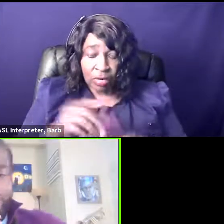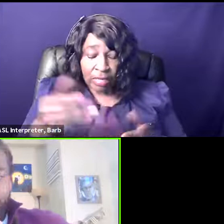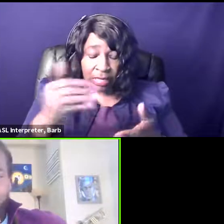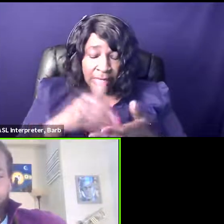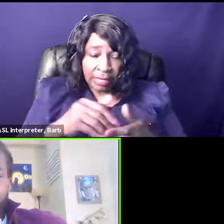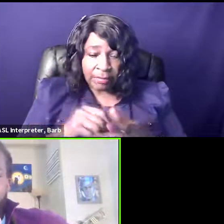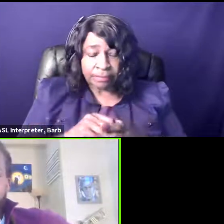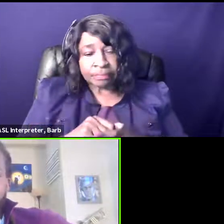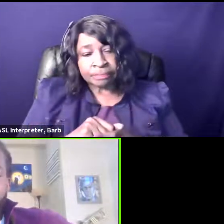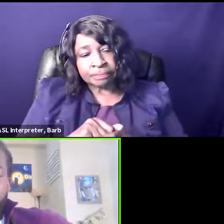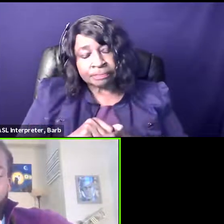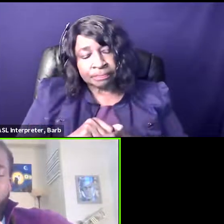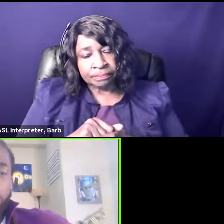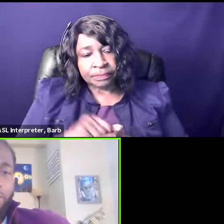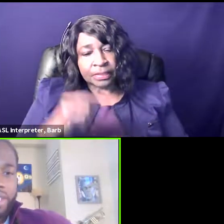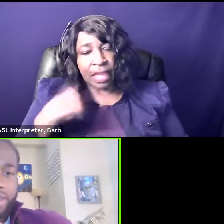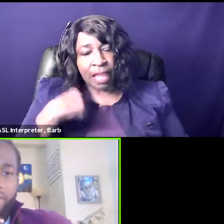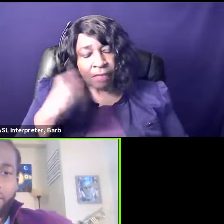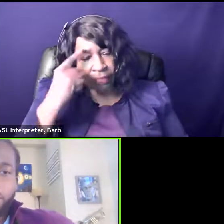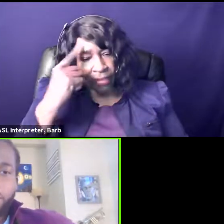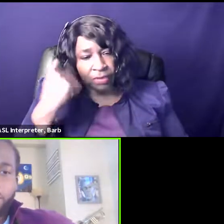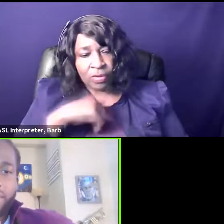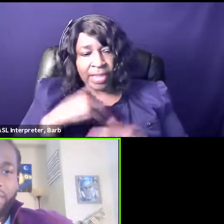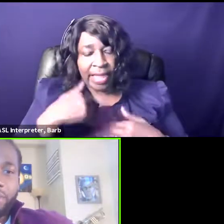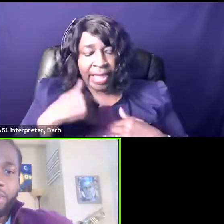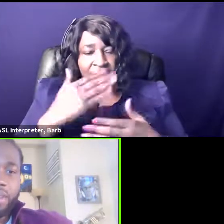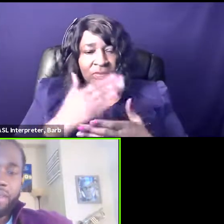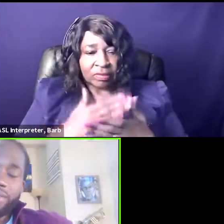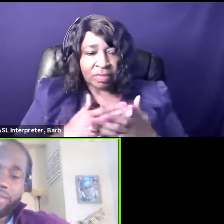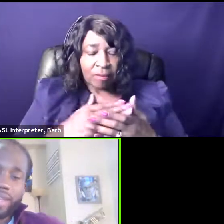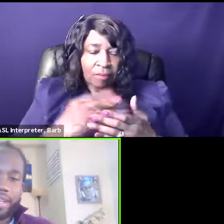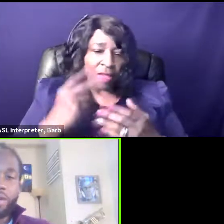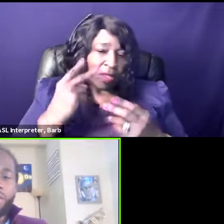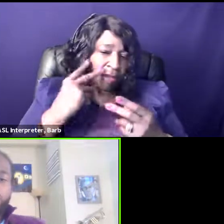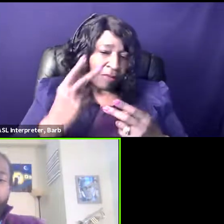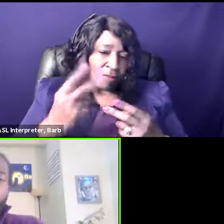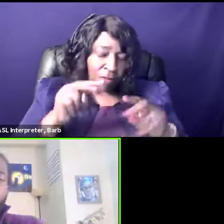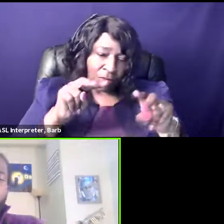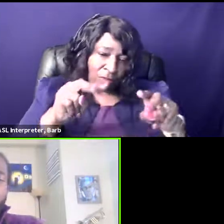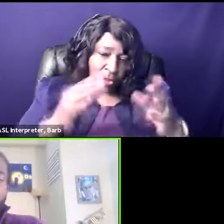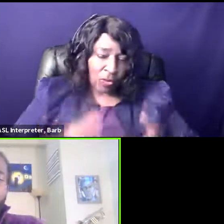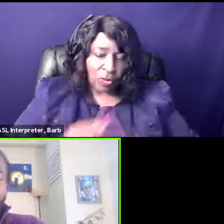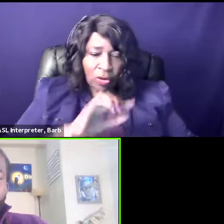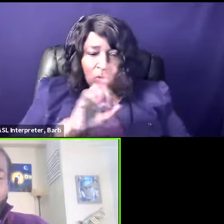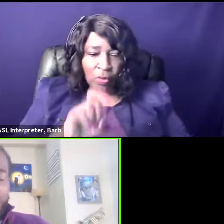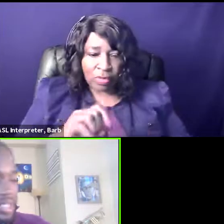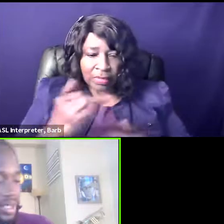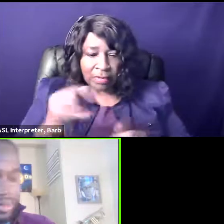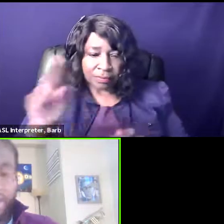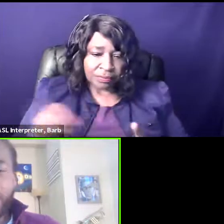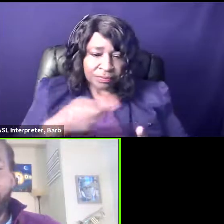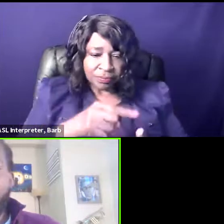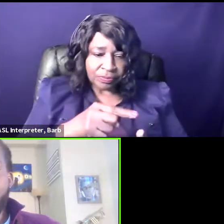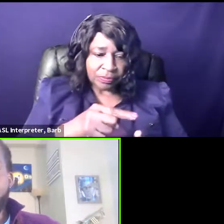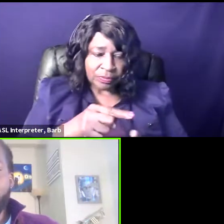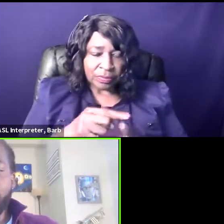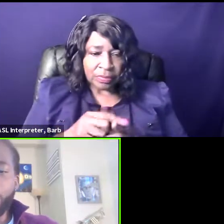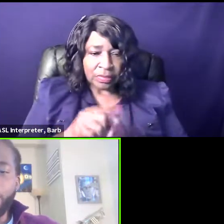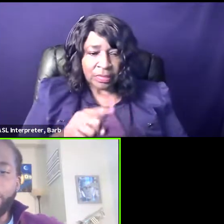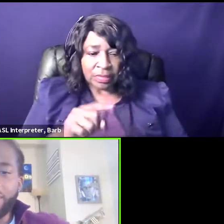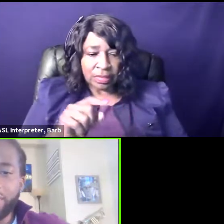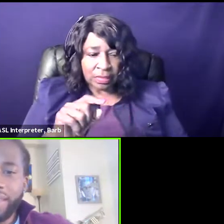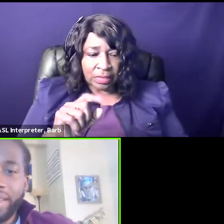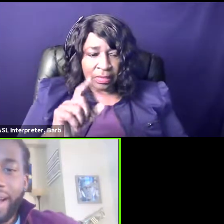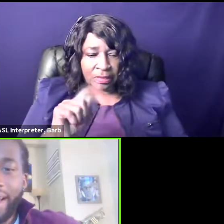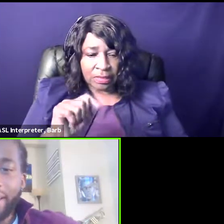Well, I think we do have some viewer questions, so I'm gonna kind of go into the viewer questions. And so Tiangelo,